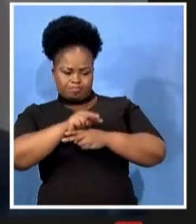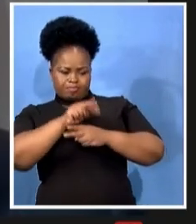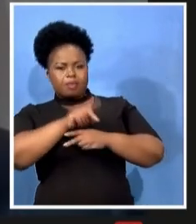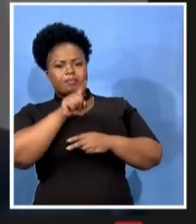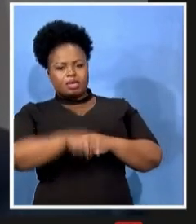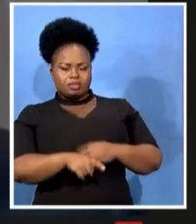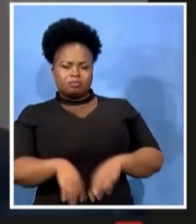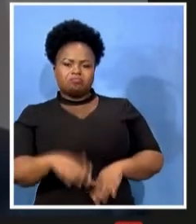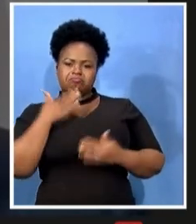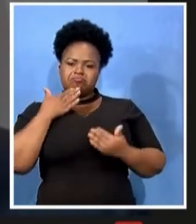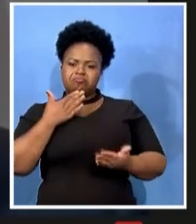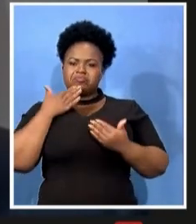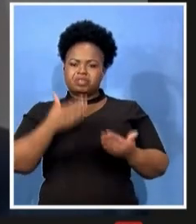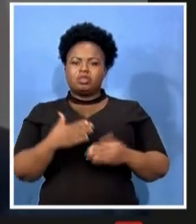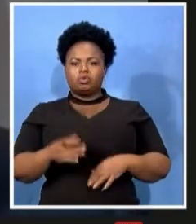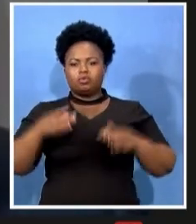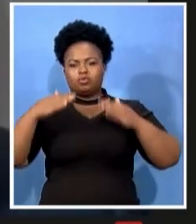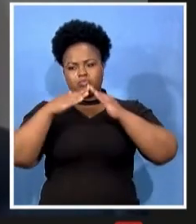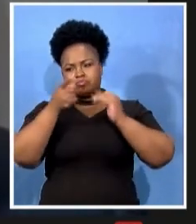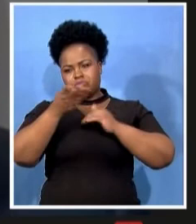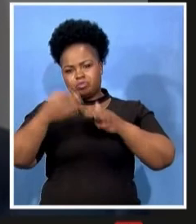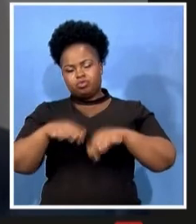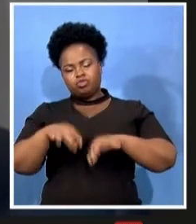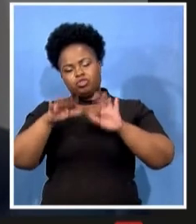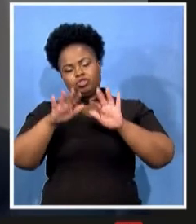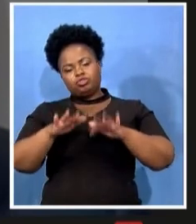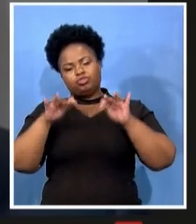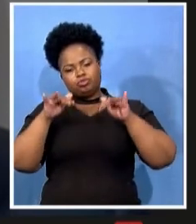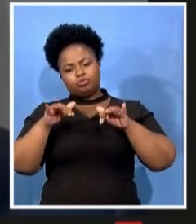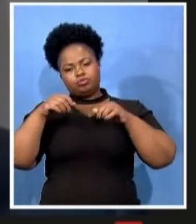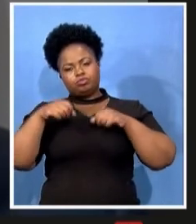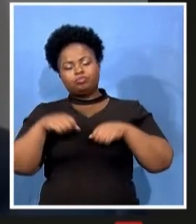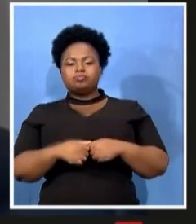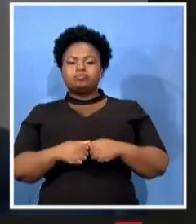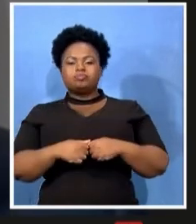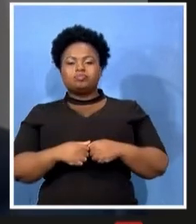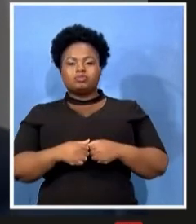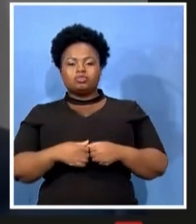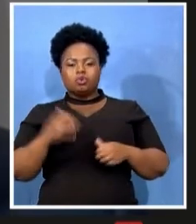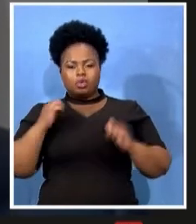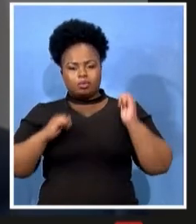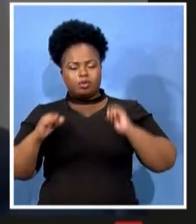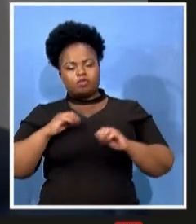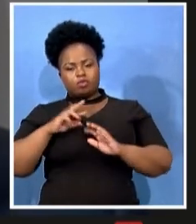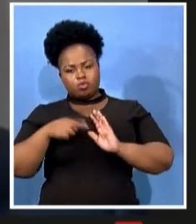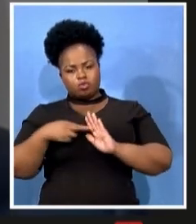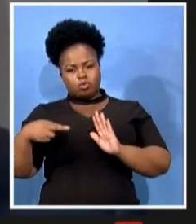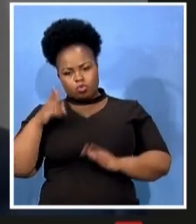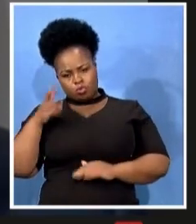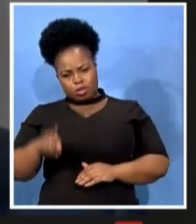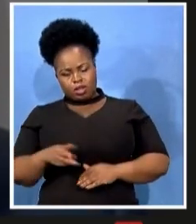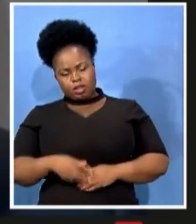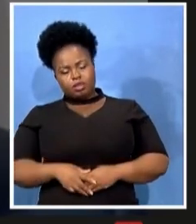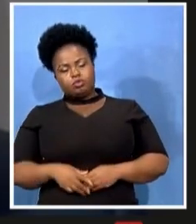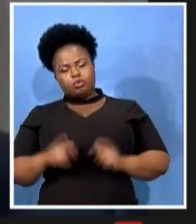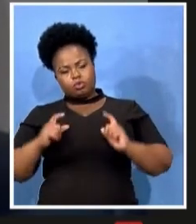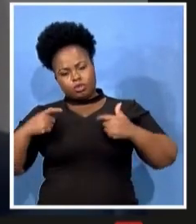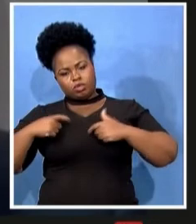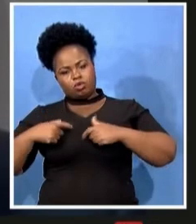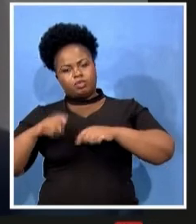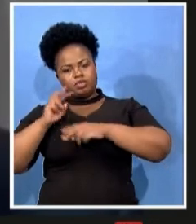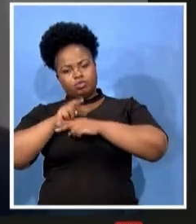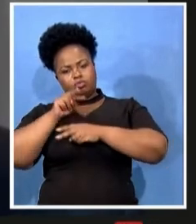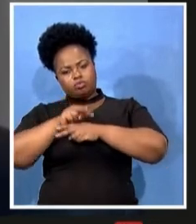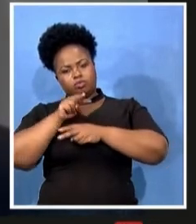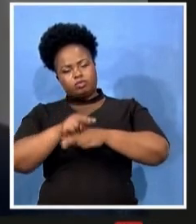accept, and we will perform our role as oversight committee over the COVID vaccine rollout.